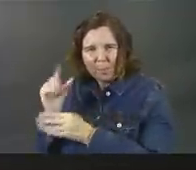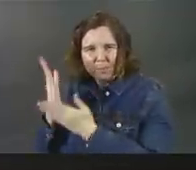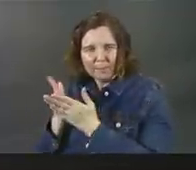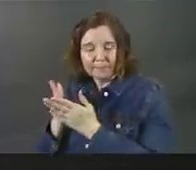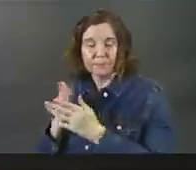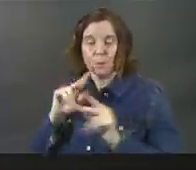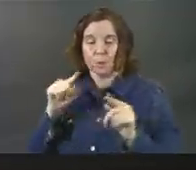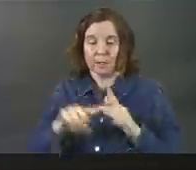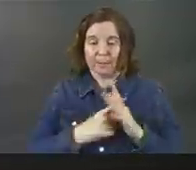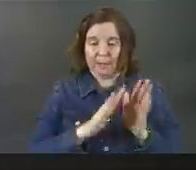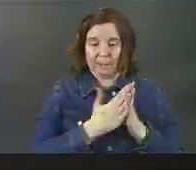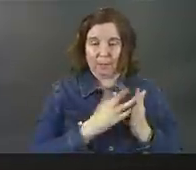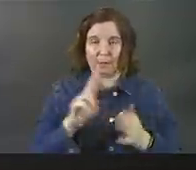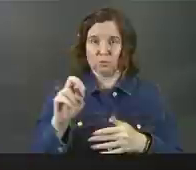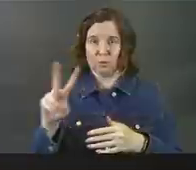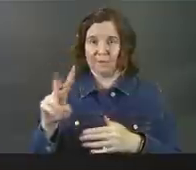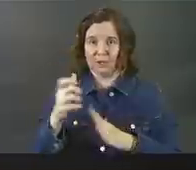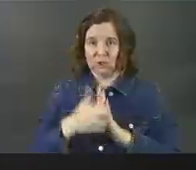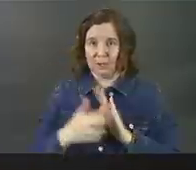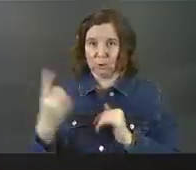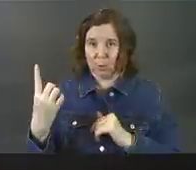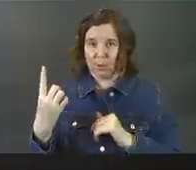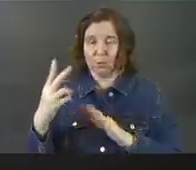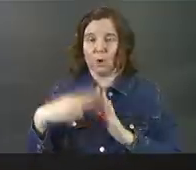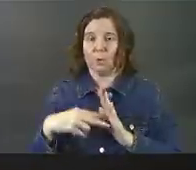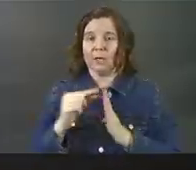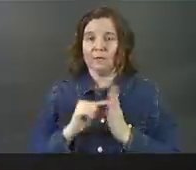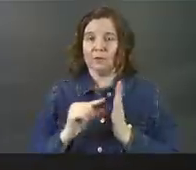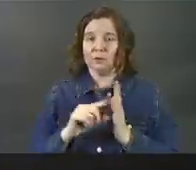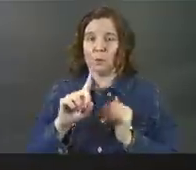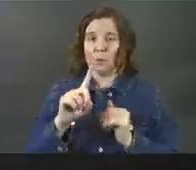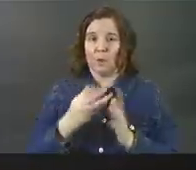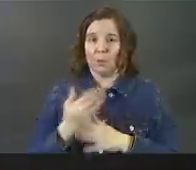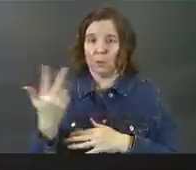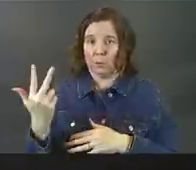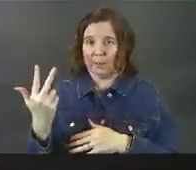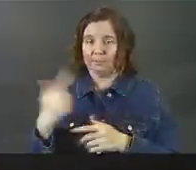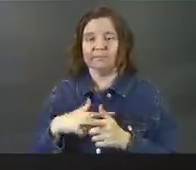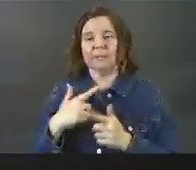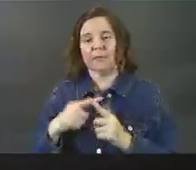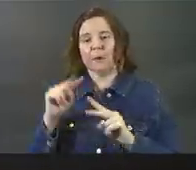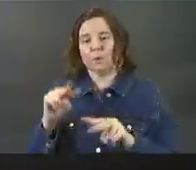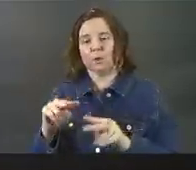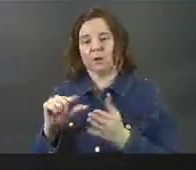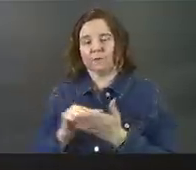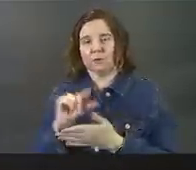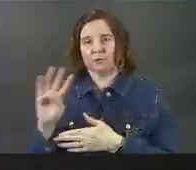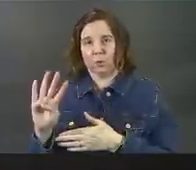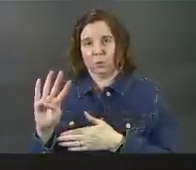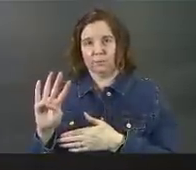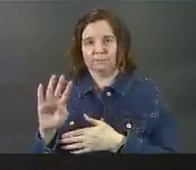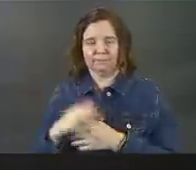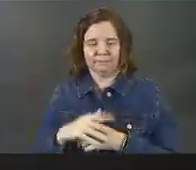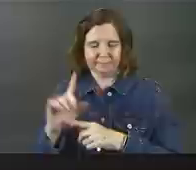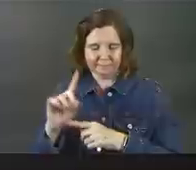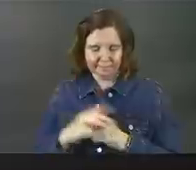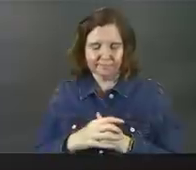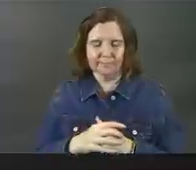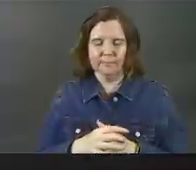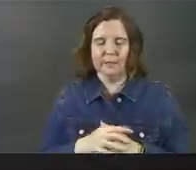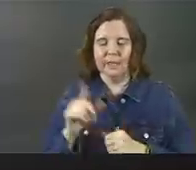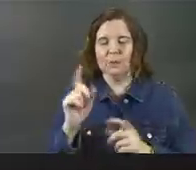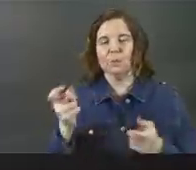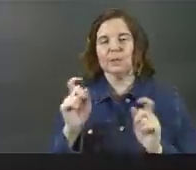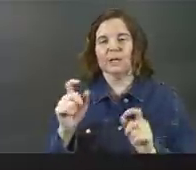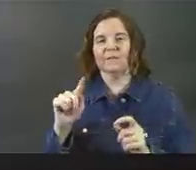the beginning of the book together, Revelation chapter 1. We're going to read verses 1 through 3, and then we're going to look at verse 4 in just a second here. So this